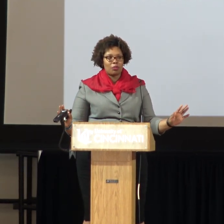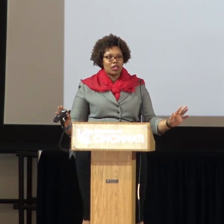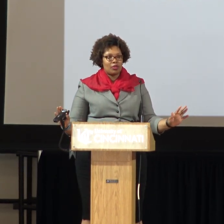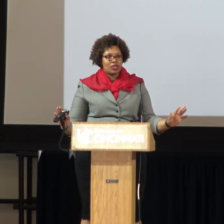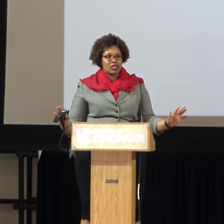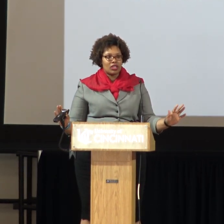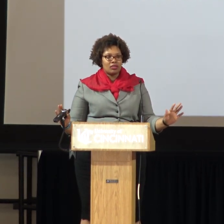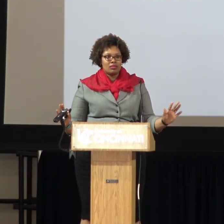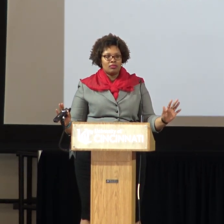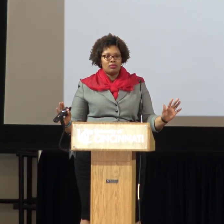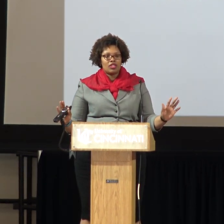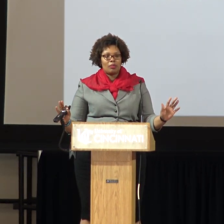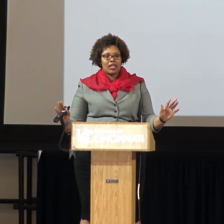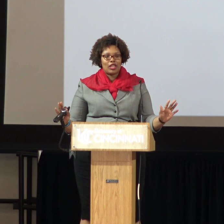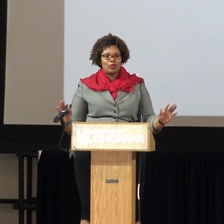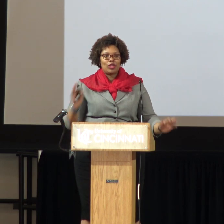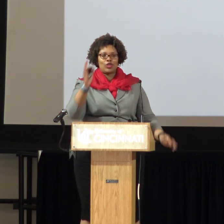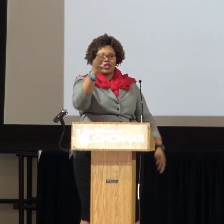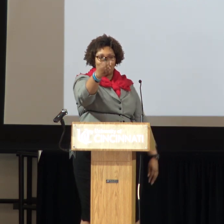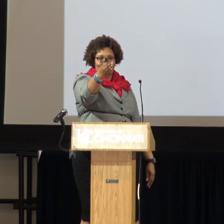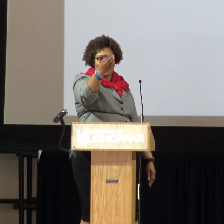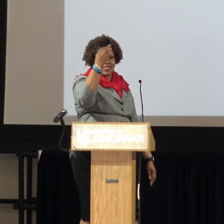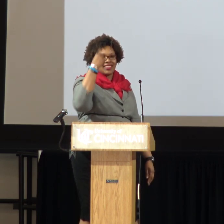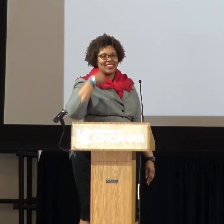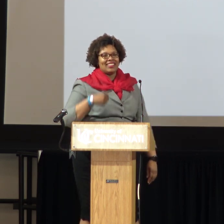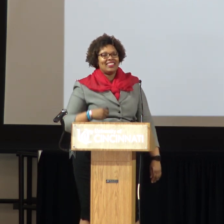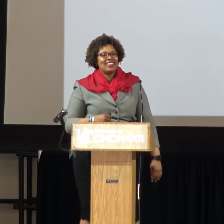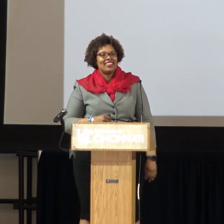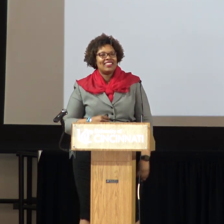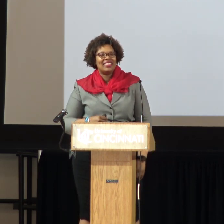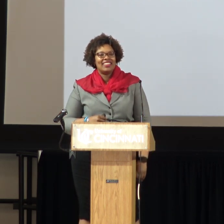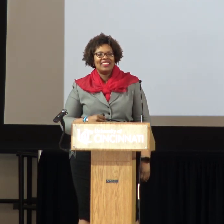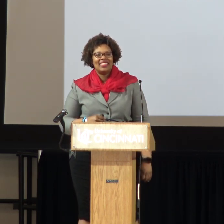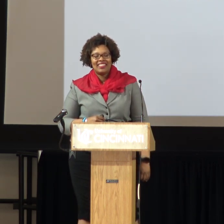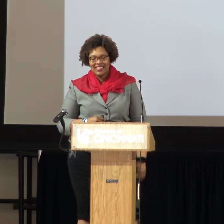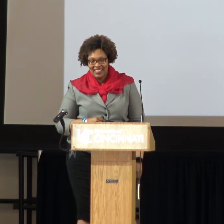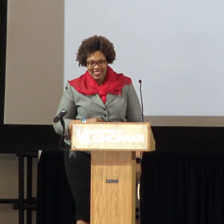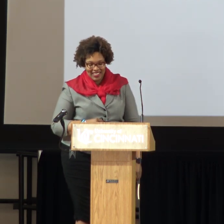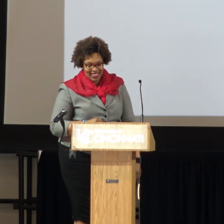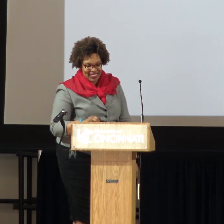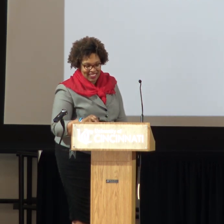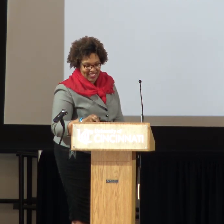nothing. Everybody feels good. Somebody asks you on the street? Yes.